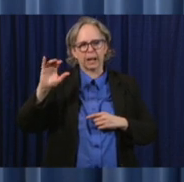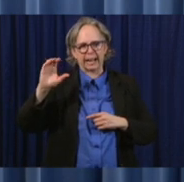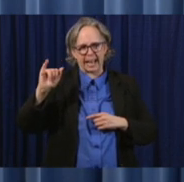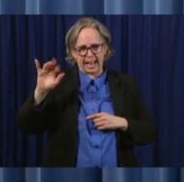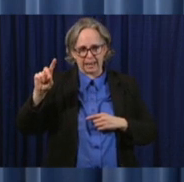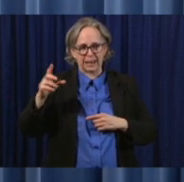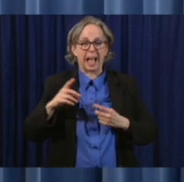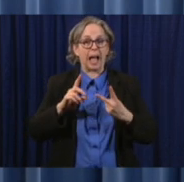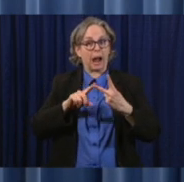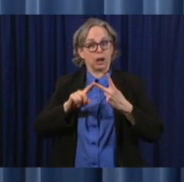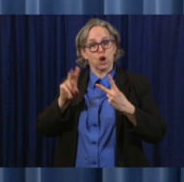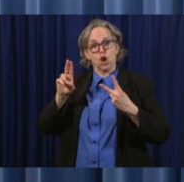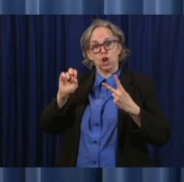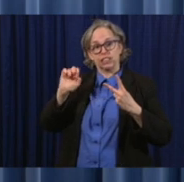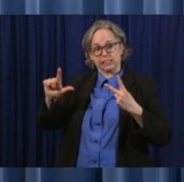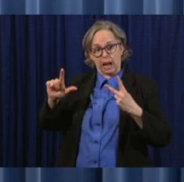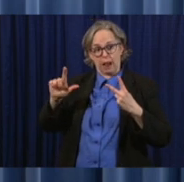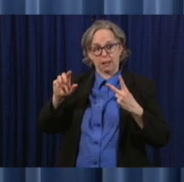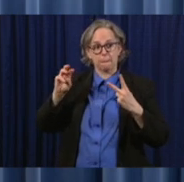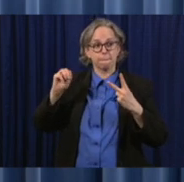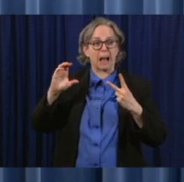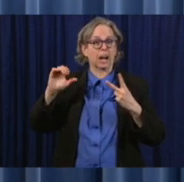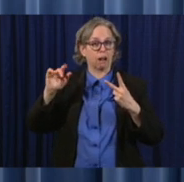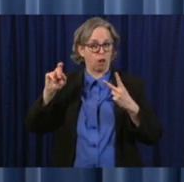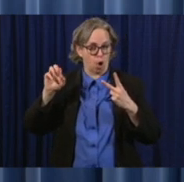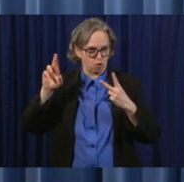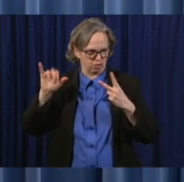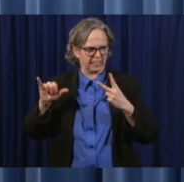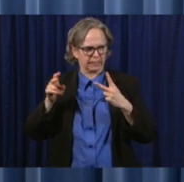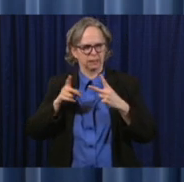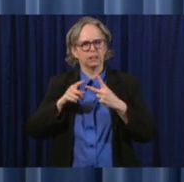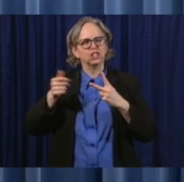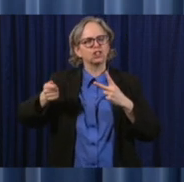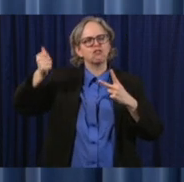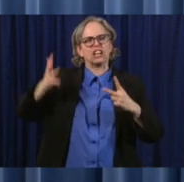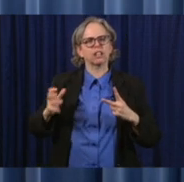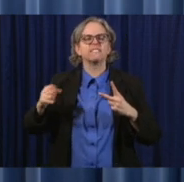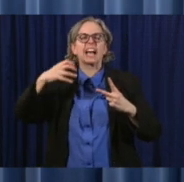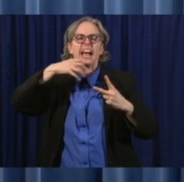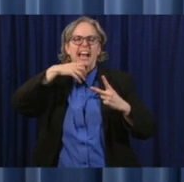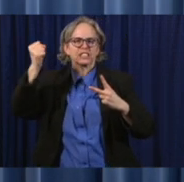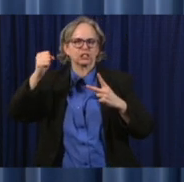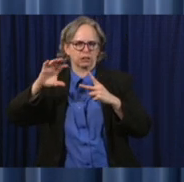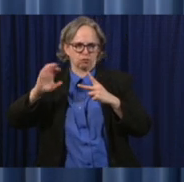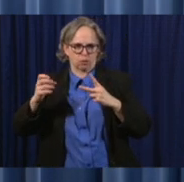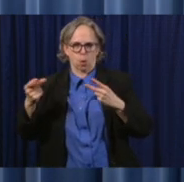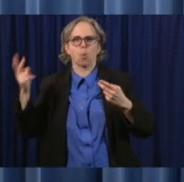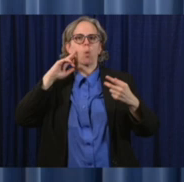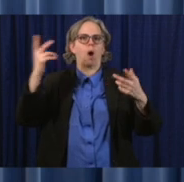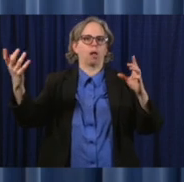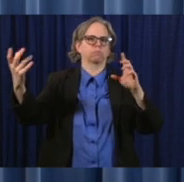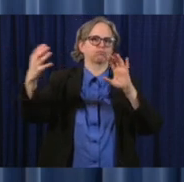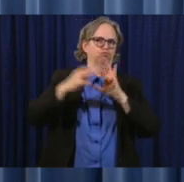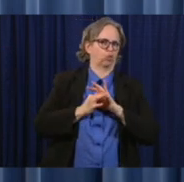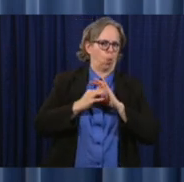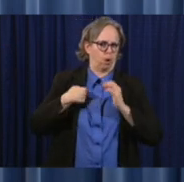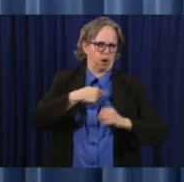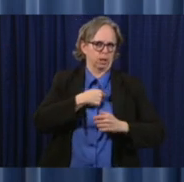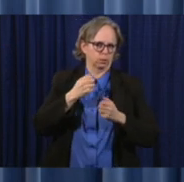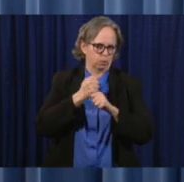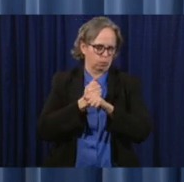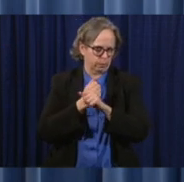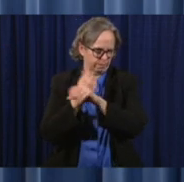Department of Aging. Early on, I tasked Director Corcoran,